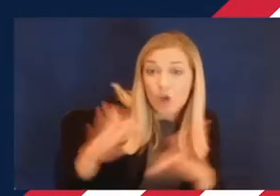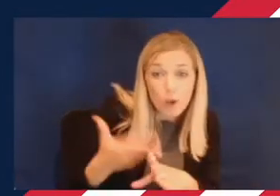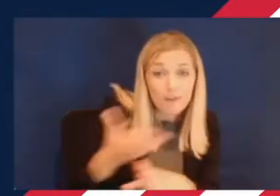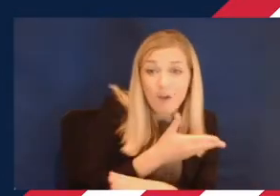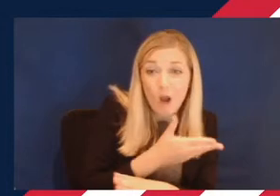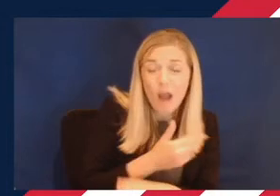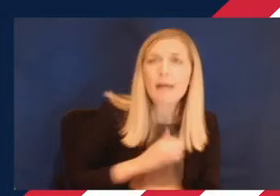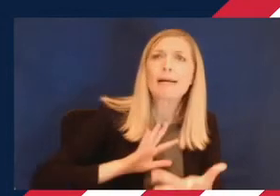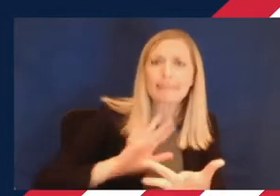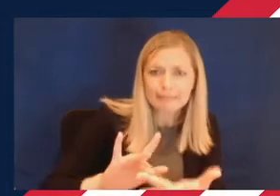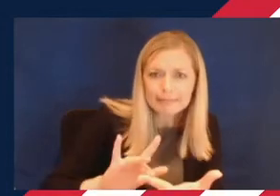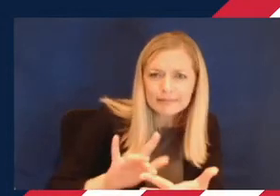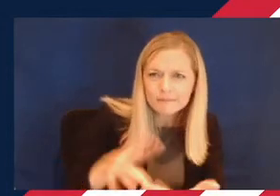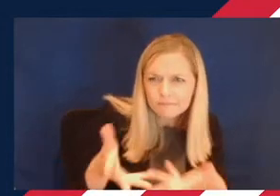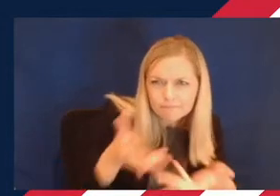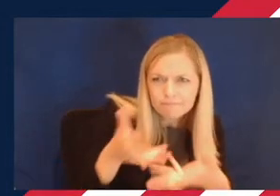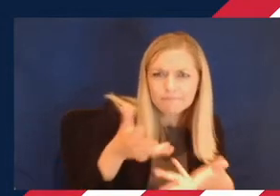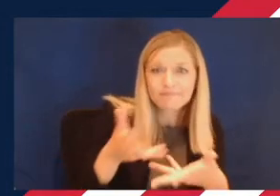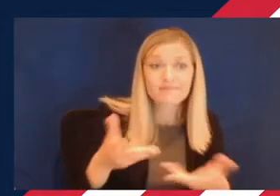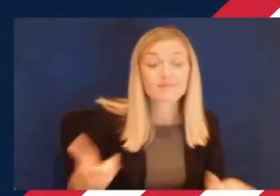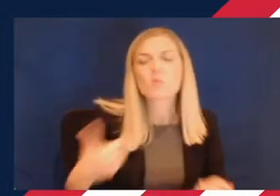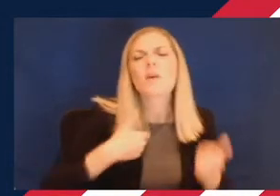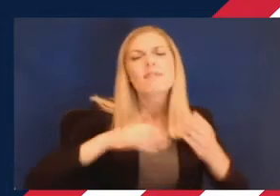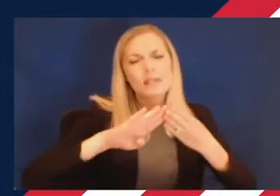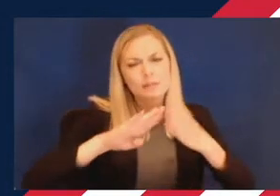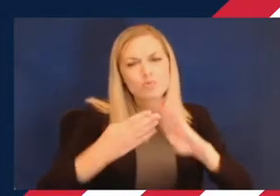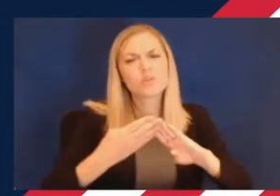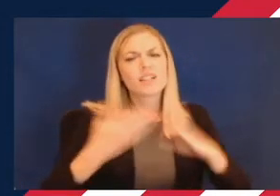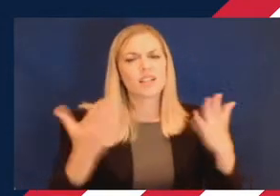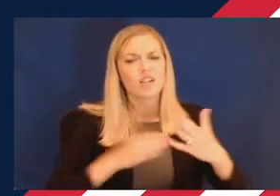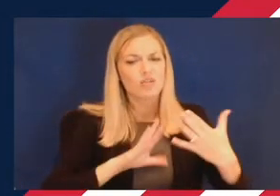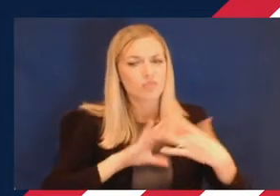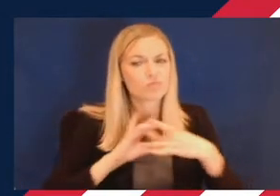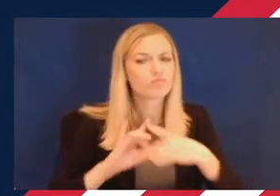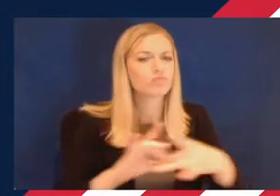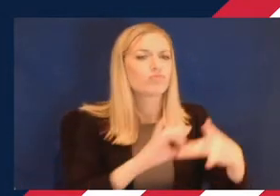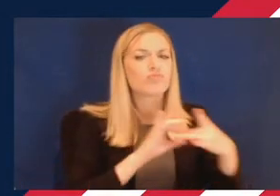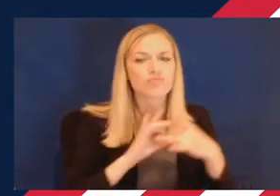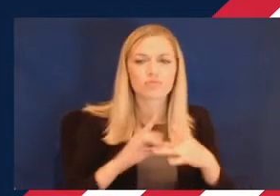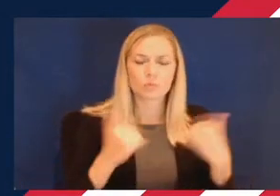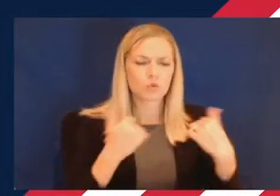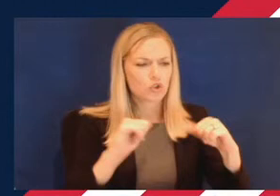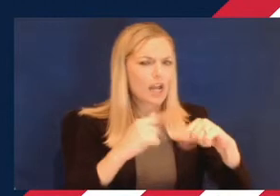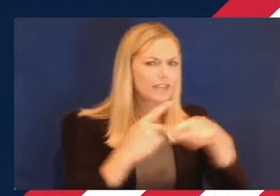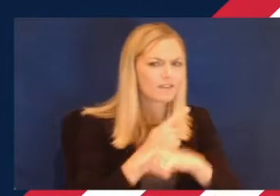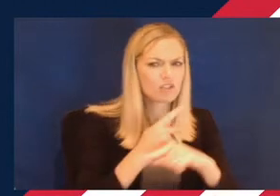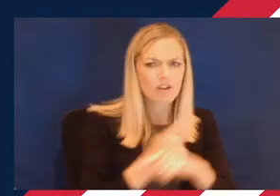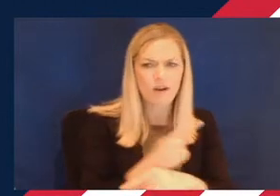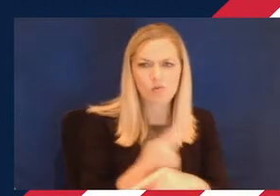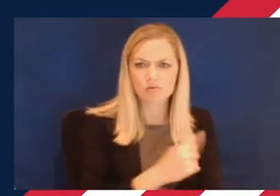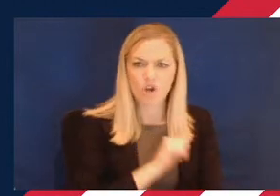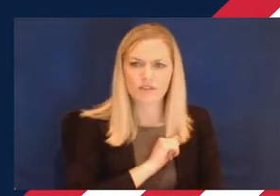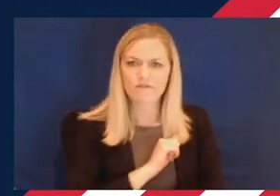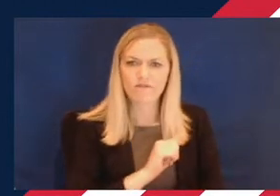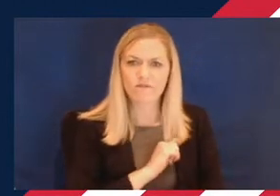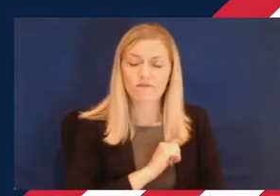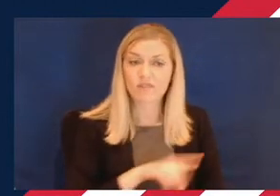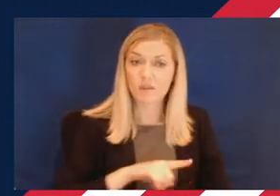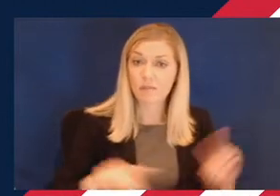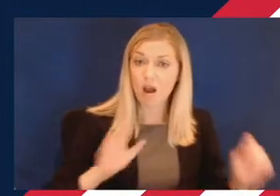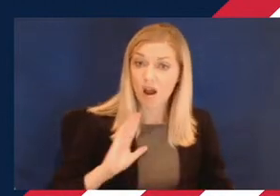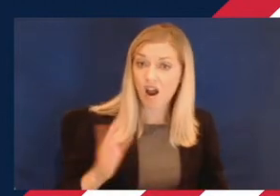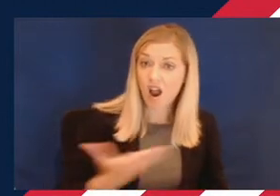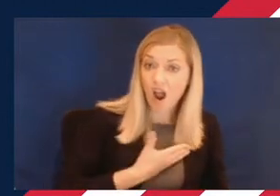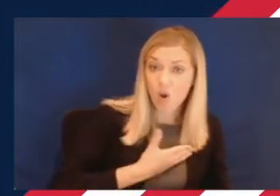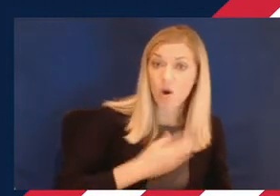you know, we got a community that's come together and we're trying to figure it out. But our voice as a little guy